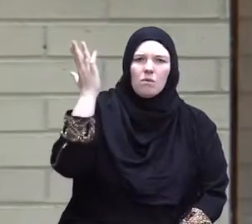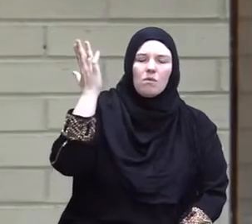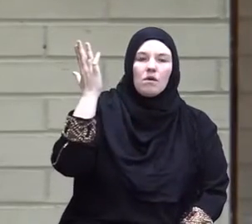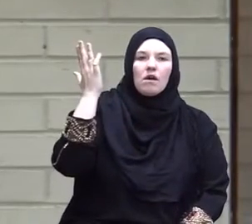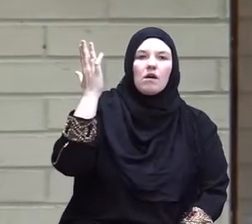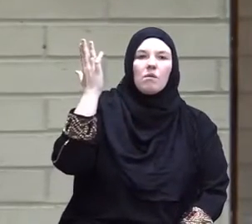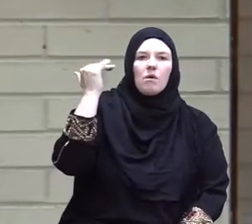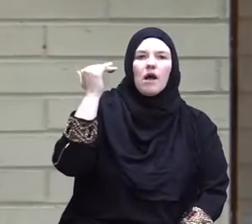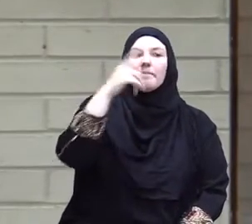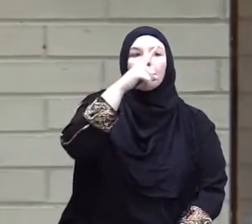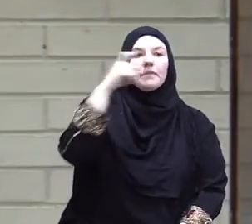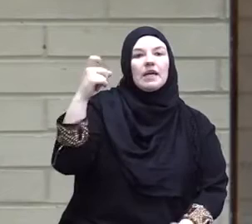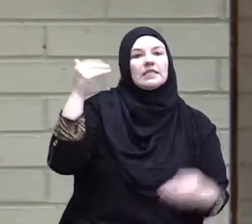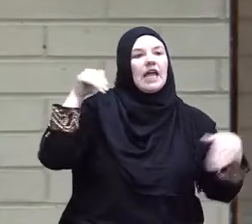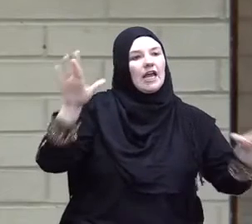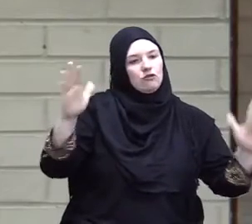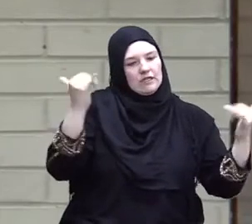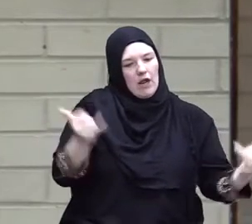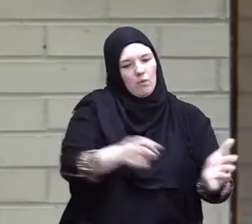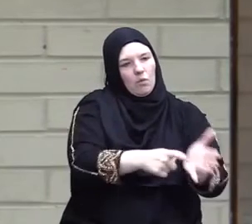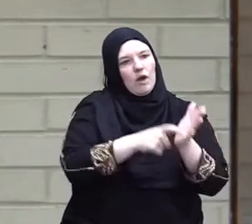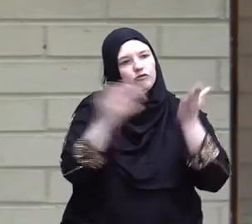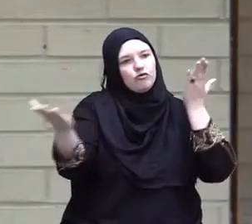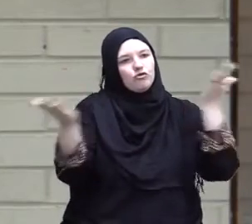to serve this new creation.